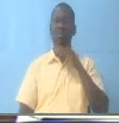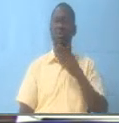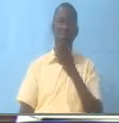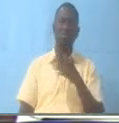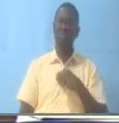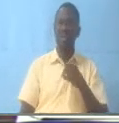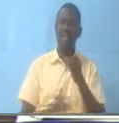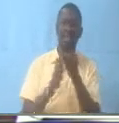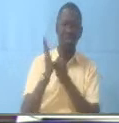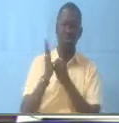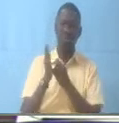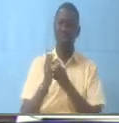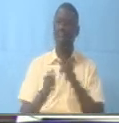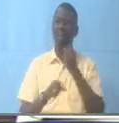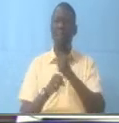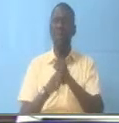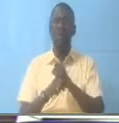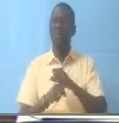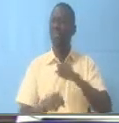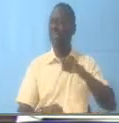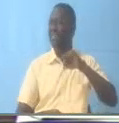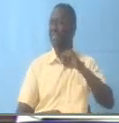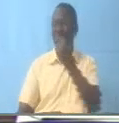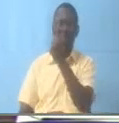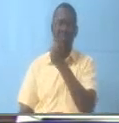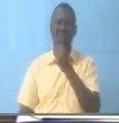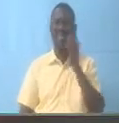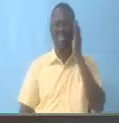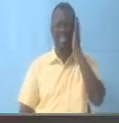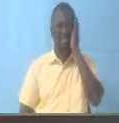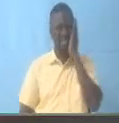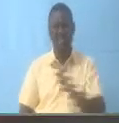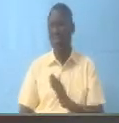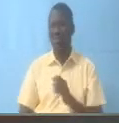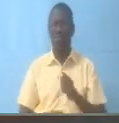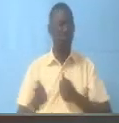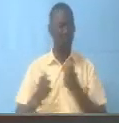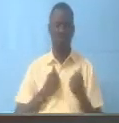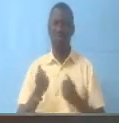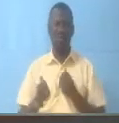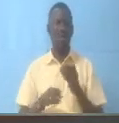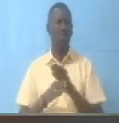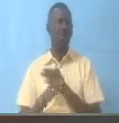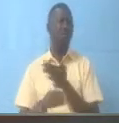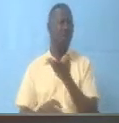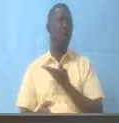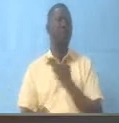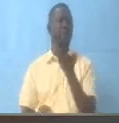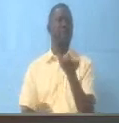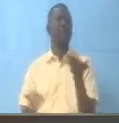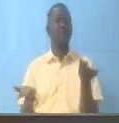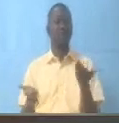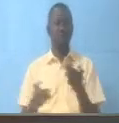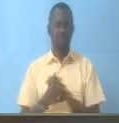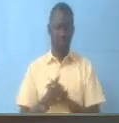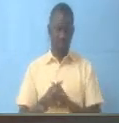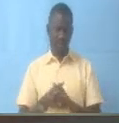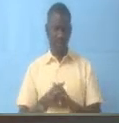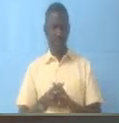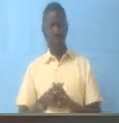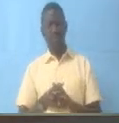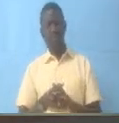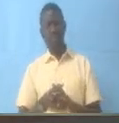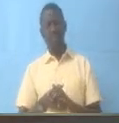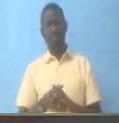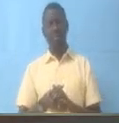of their cases, it even made them worse. Li nga xam ne nag moom lañ jotee ci ñenn taalibe yi nga xam ne ñu ngi leen doon